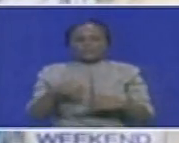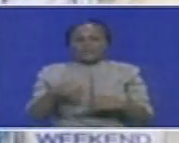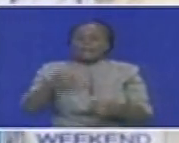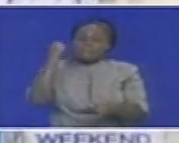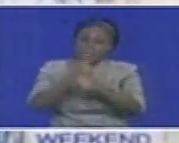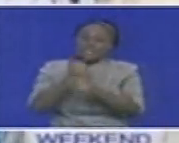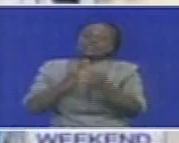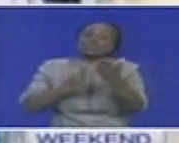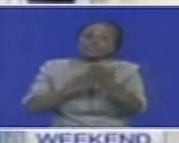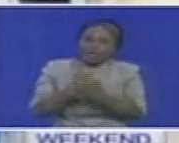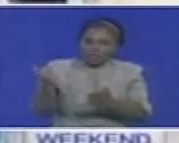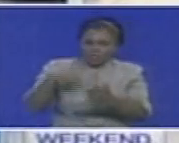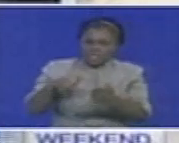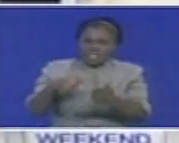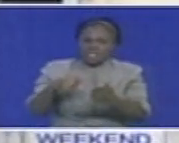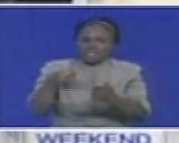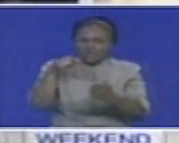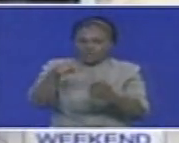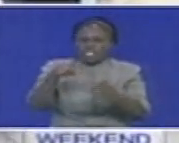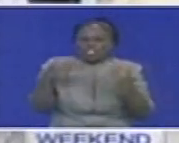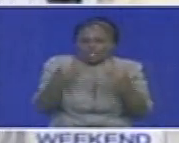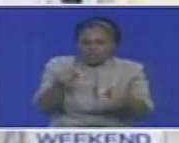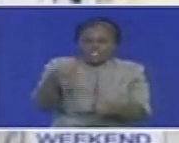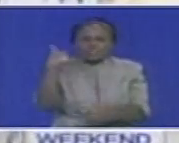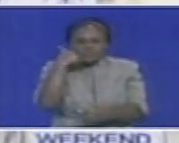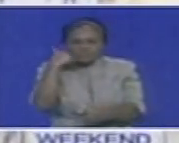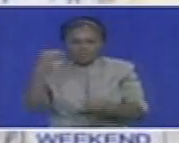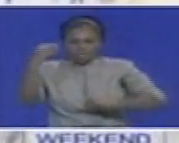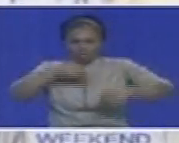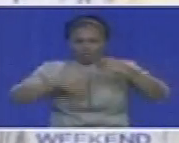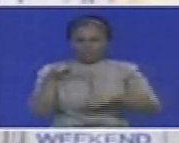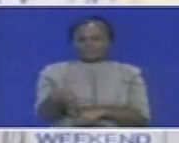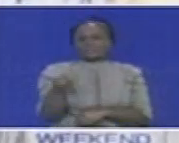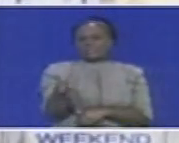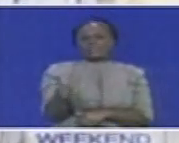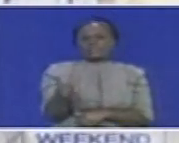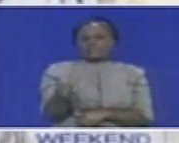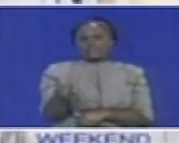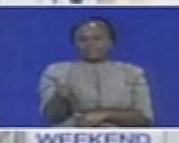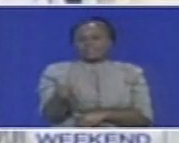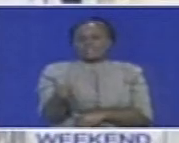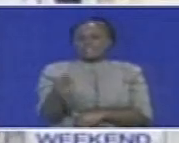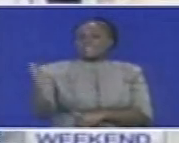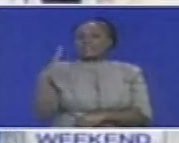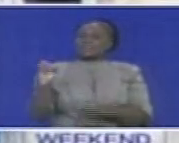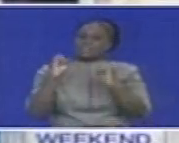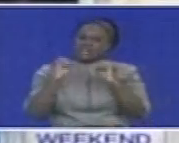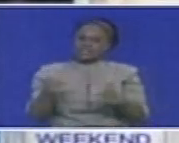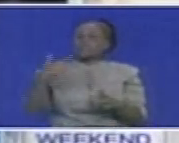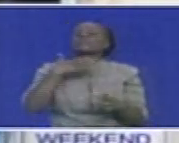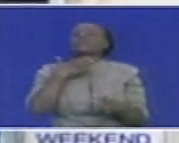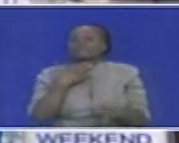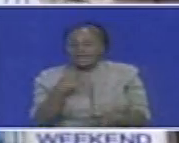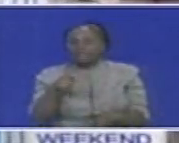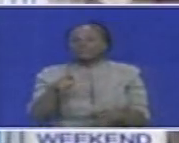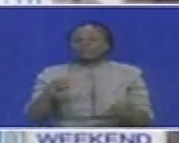tuhakikishe tumeattack hii disease inaitwa ufisadi. Kwamba insecurity tunaattack